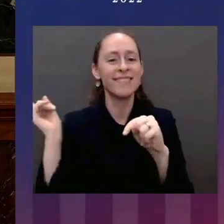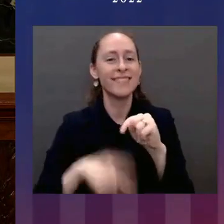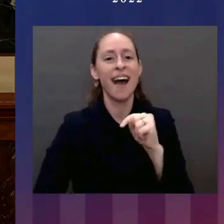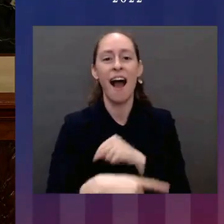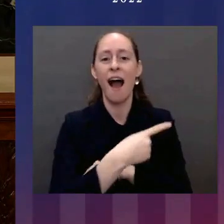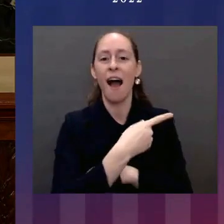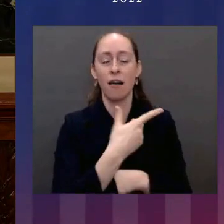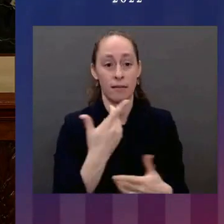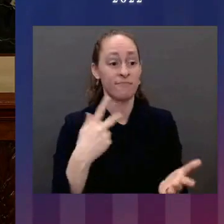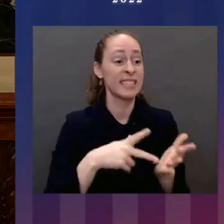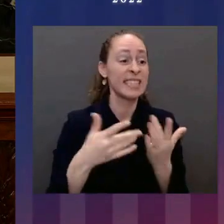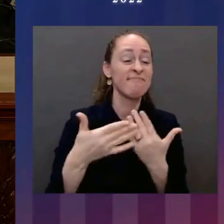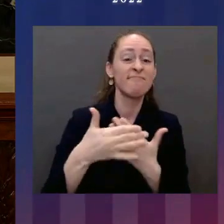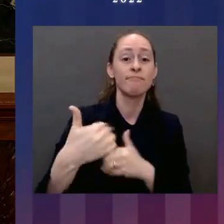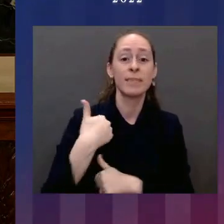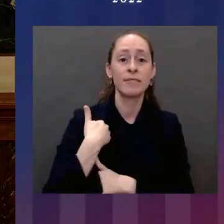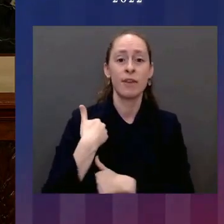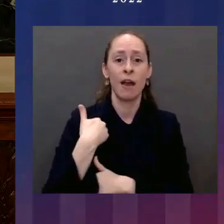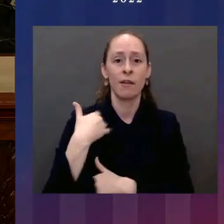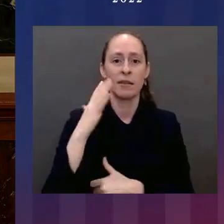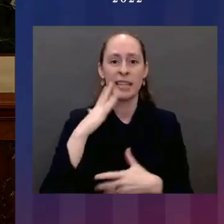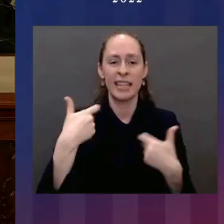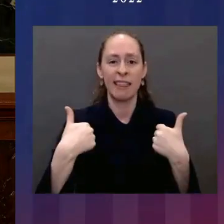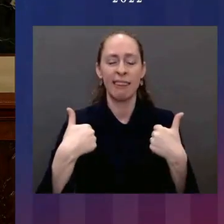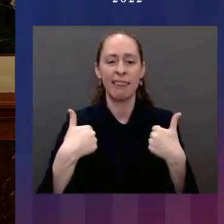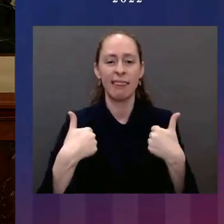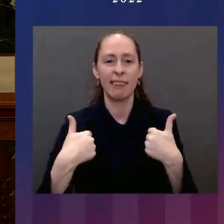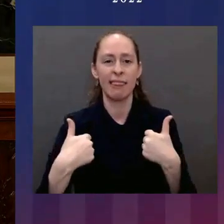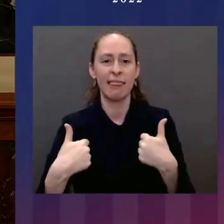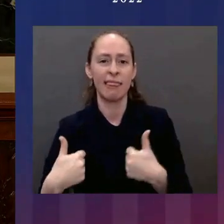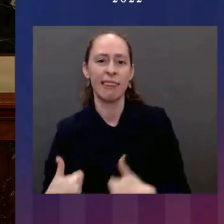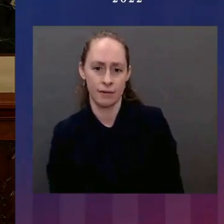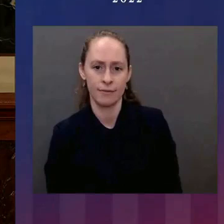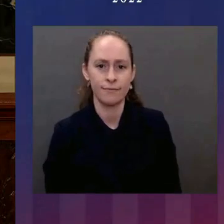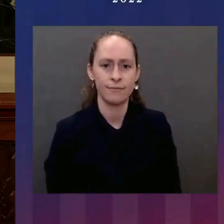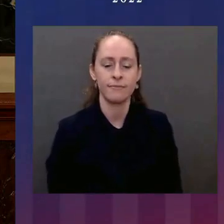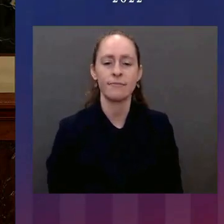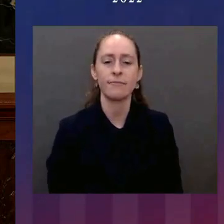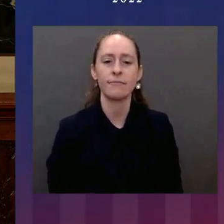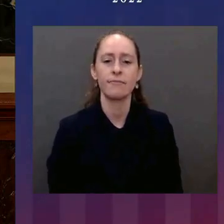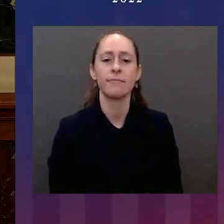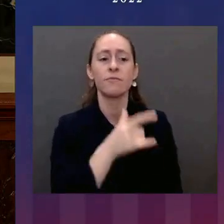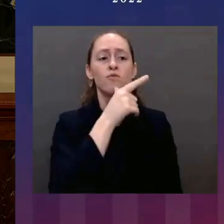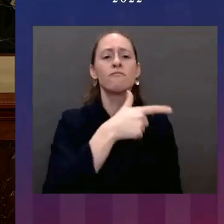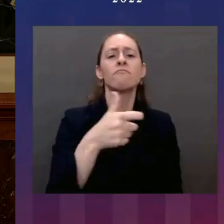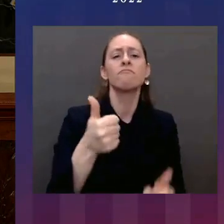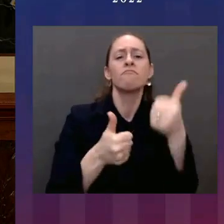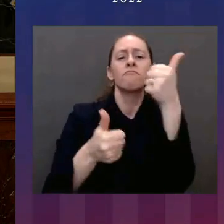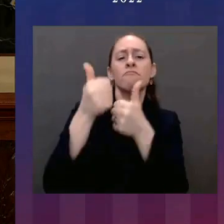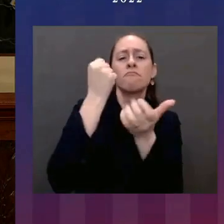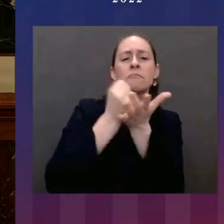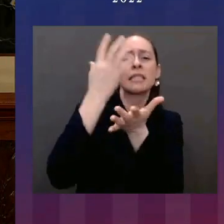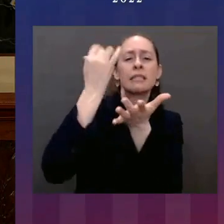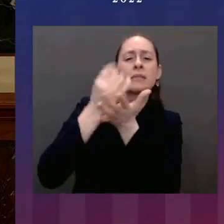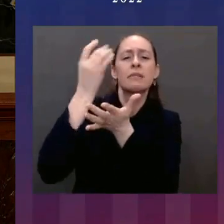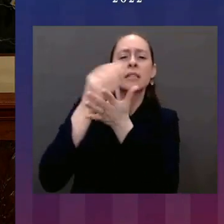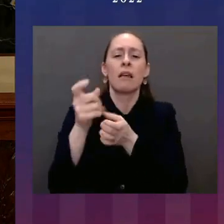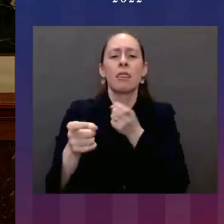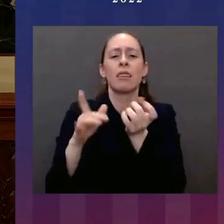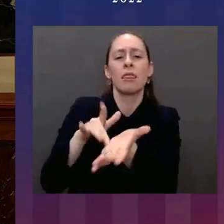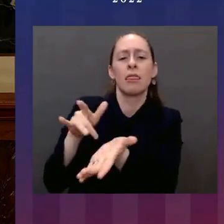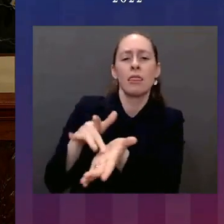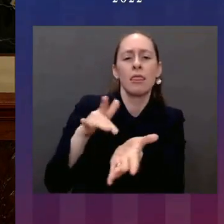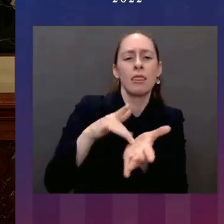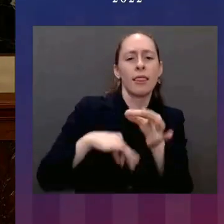corrupt leaders who bilked billions of dollars off this violent regime, no more. The United States,